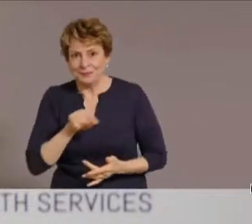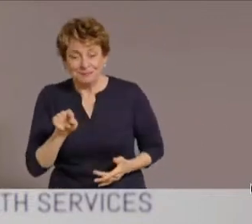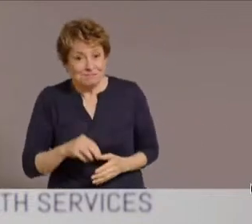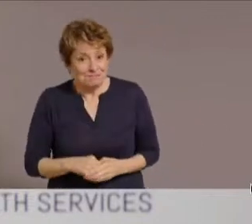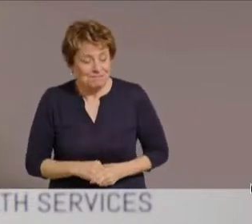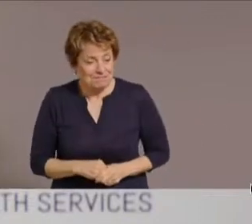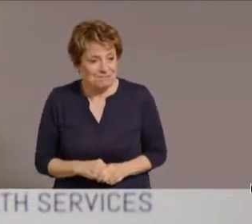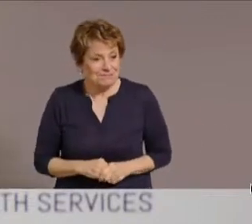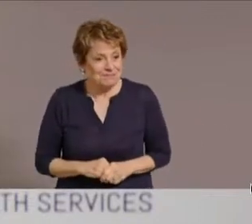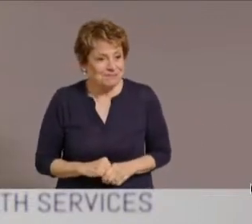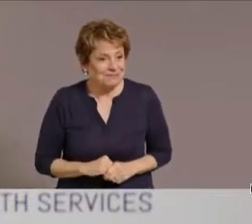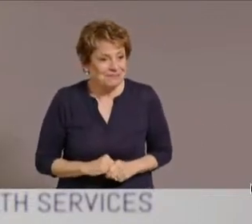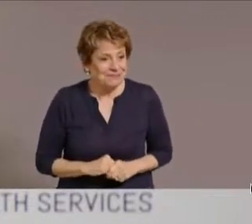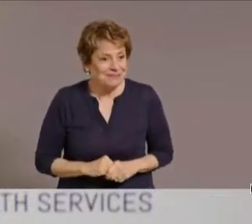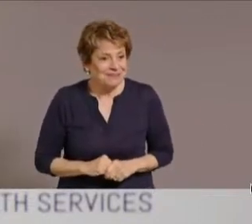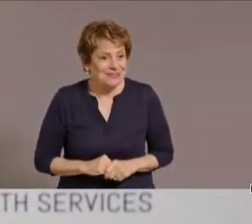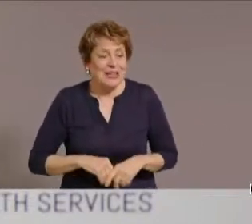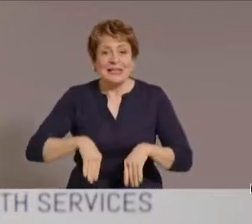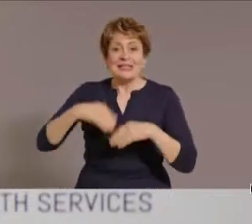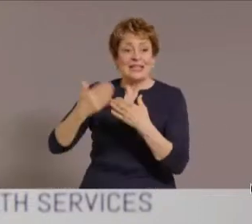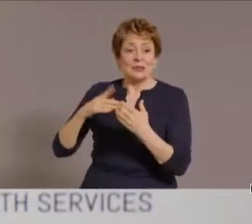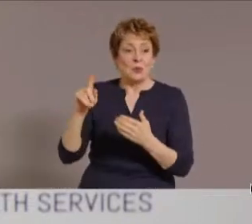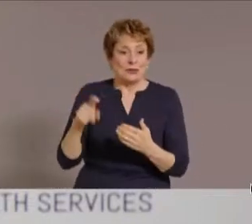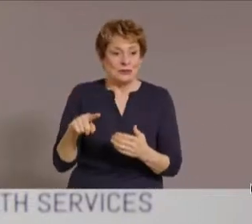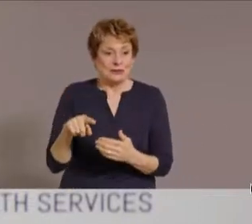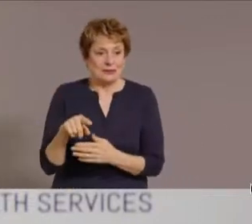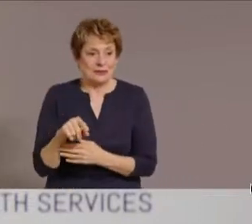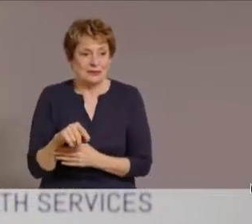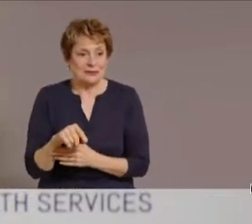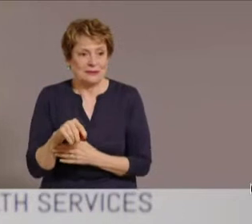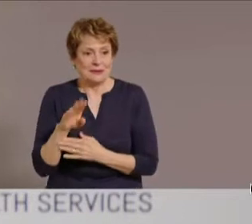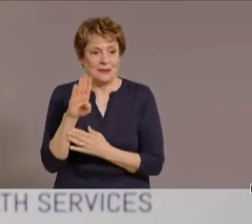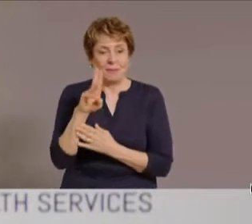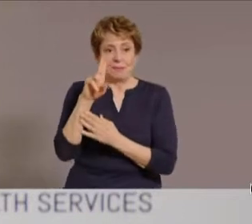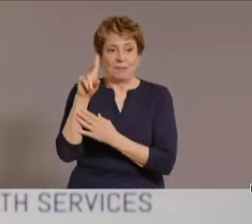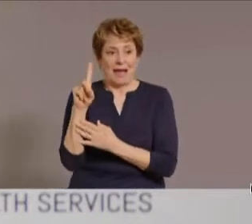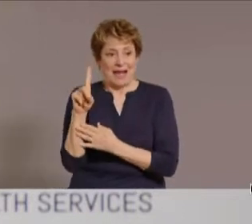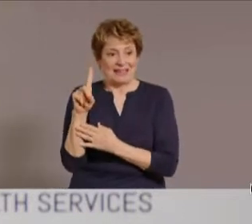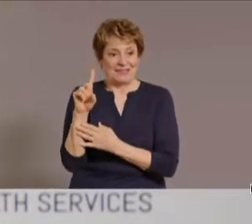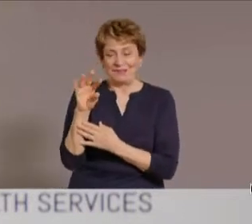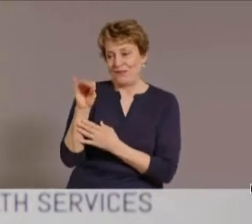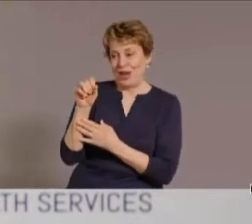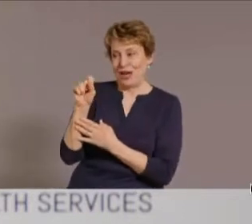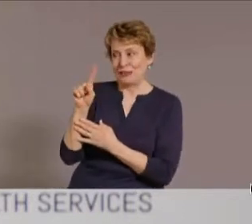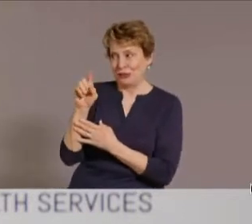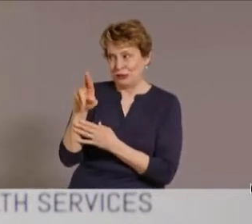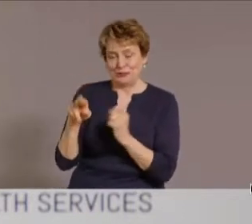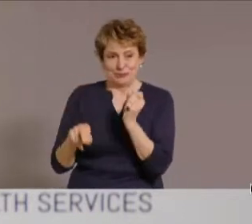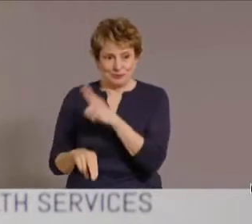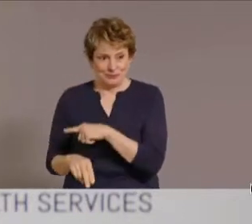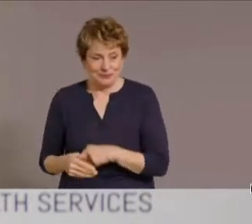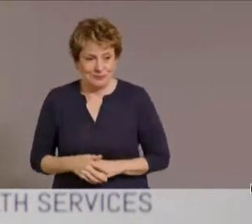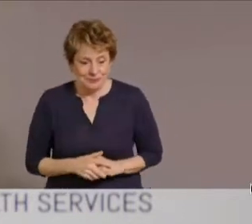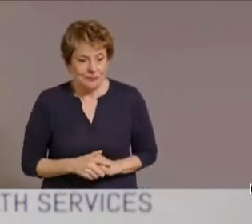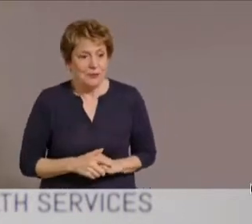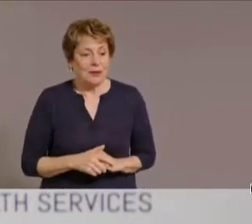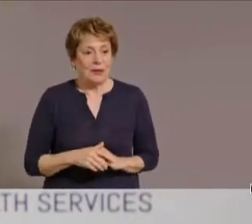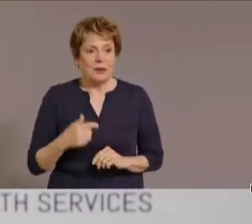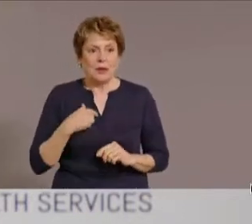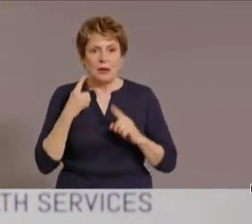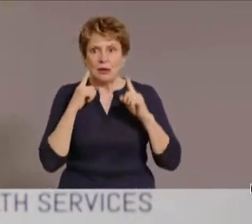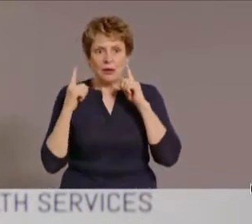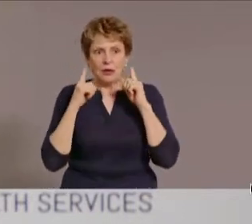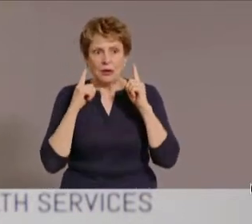you very much for doing this. We really do appreciate it. Nice to talk to you again. We keep hearing that this is not over yet, and I think